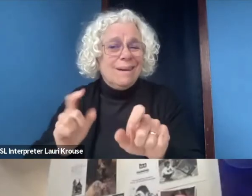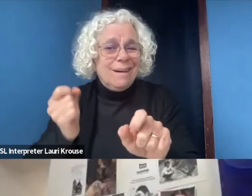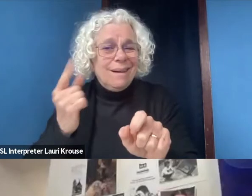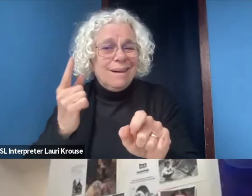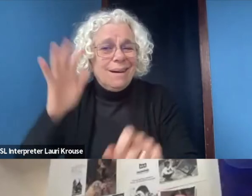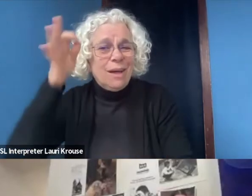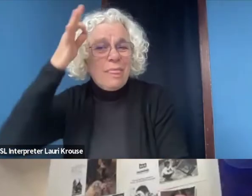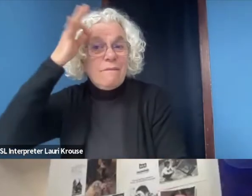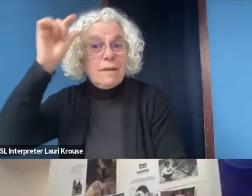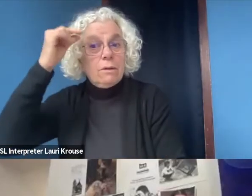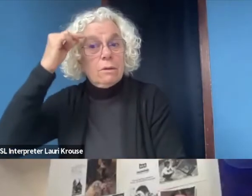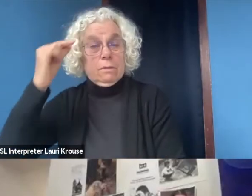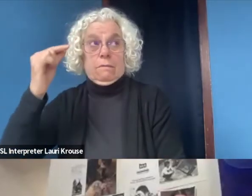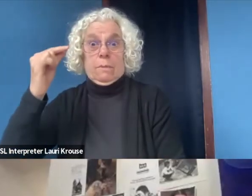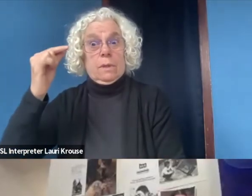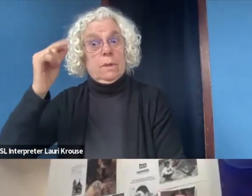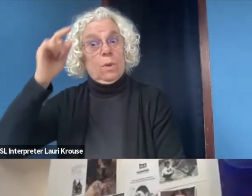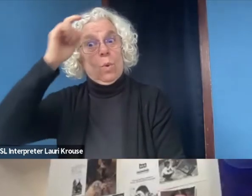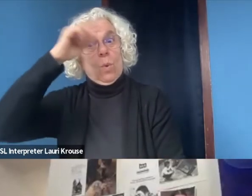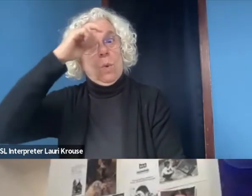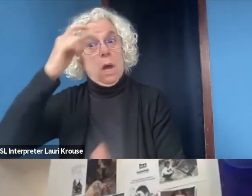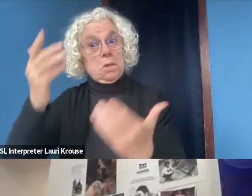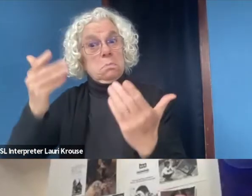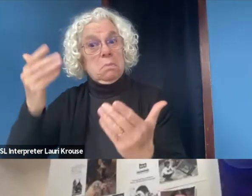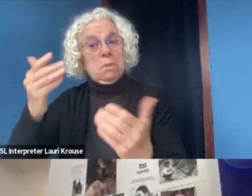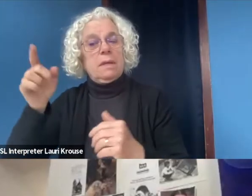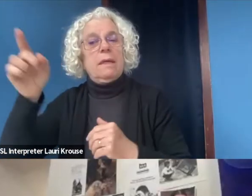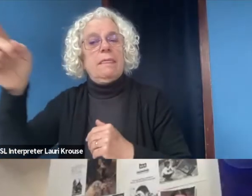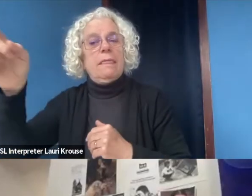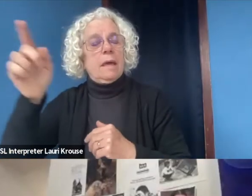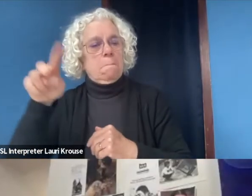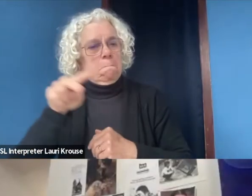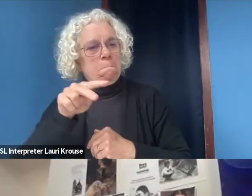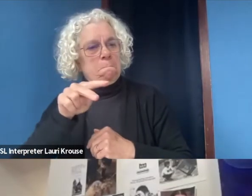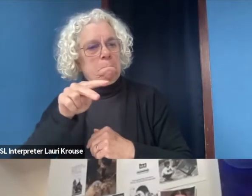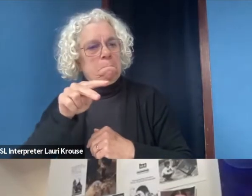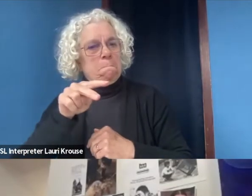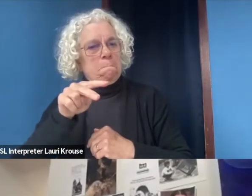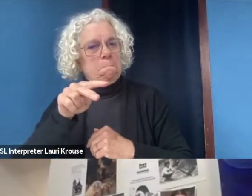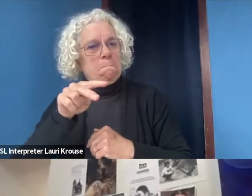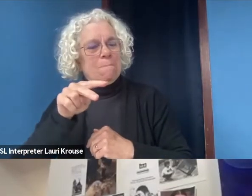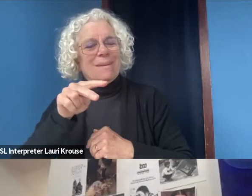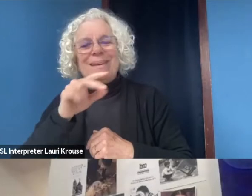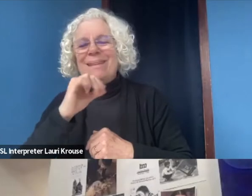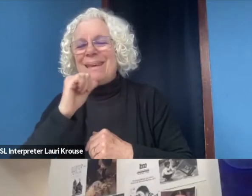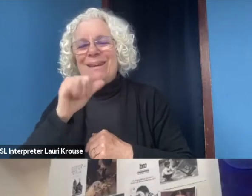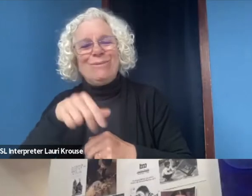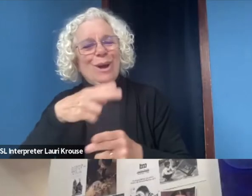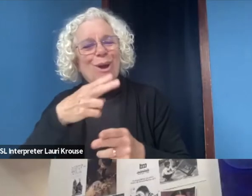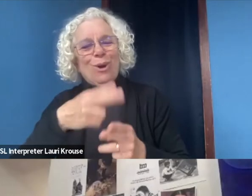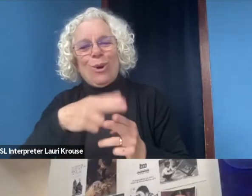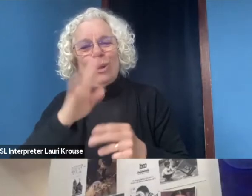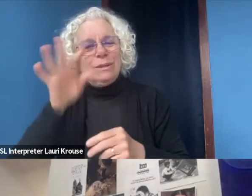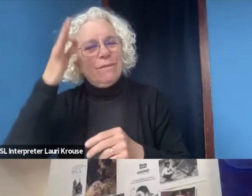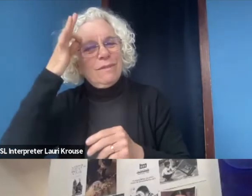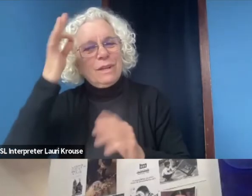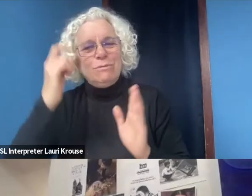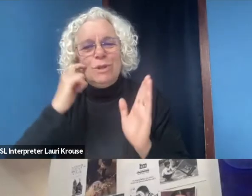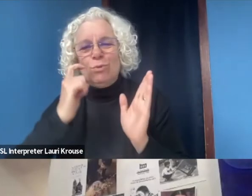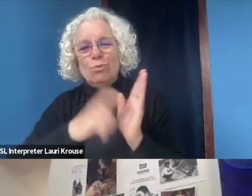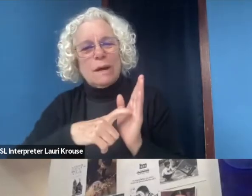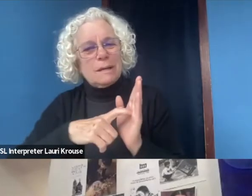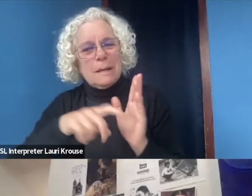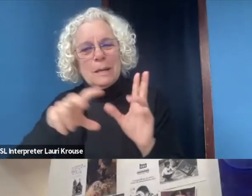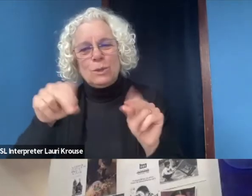their wisdom, have chosen not to recognize them as federally recognized tribes. They